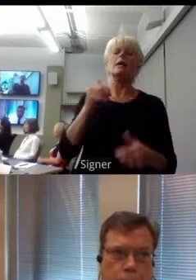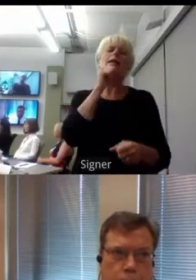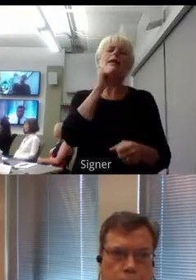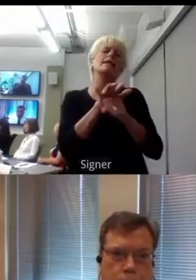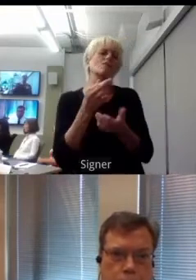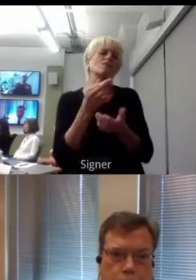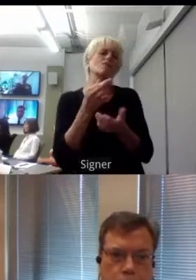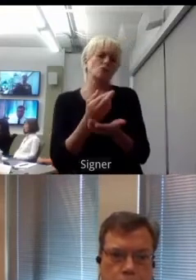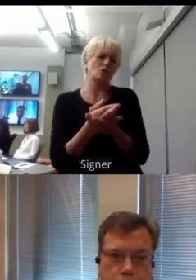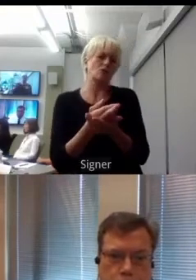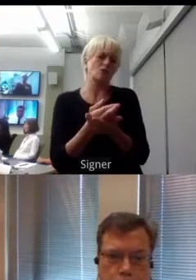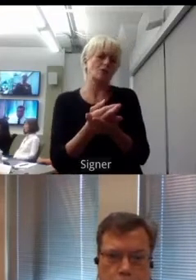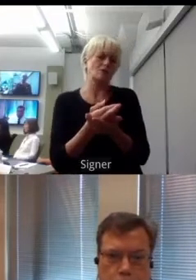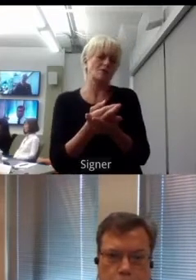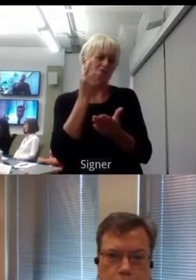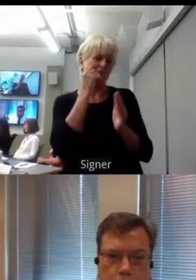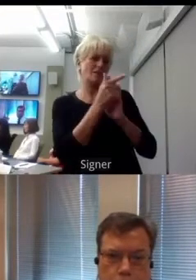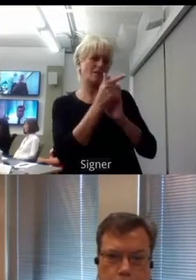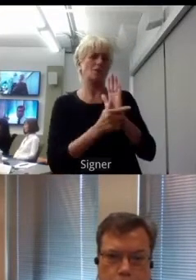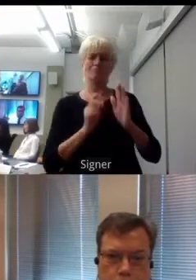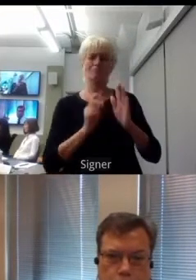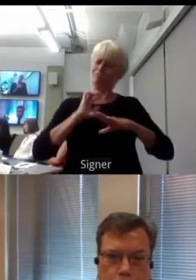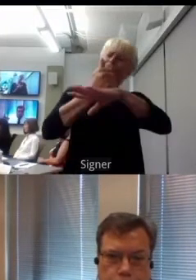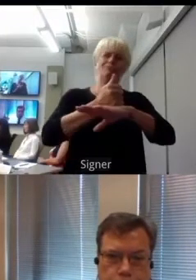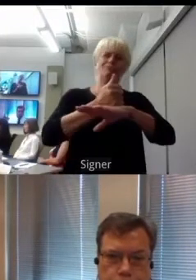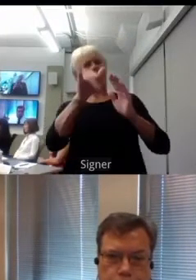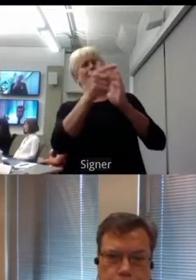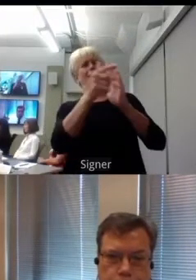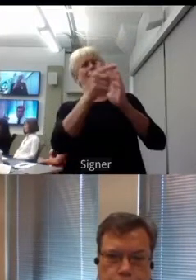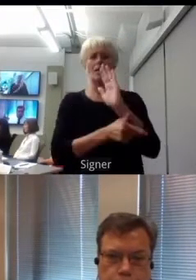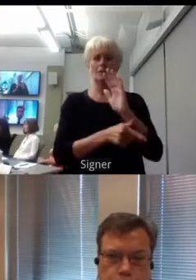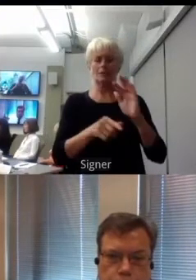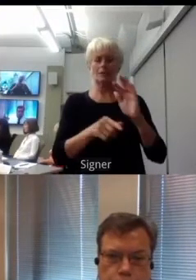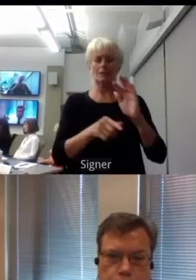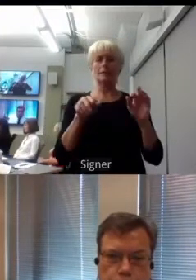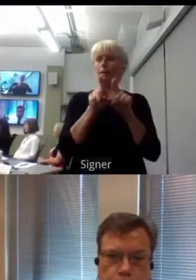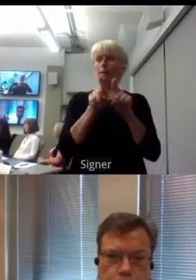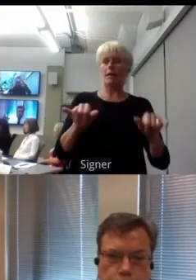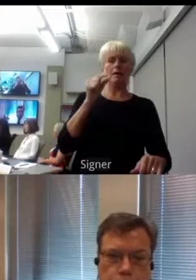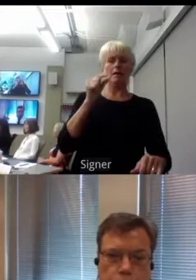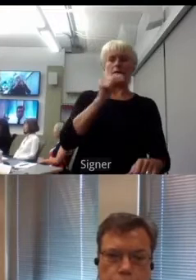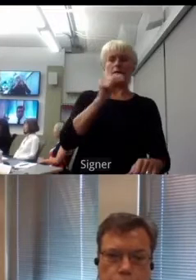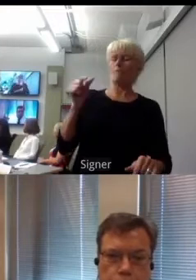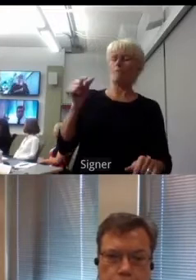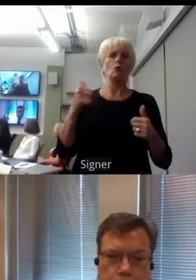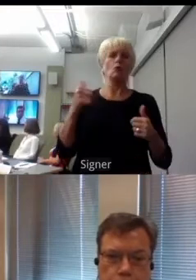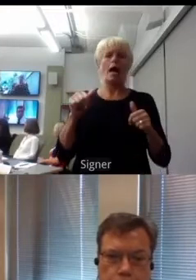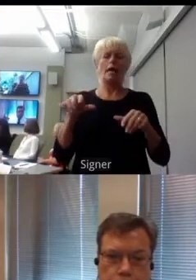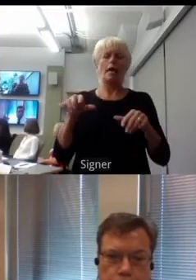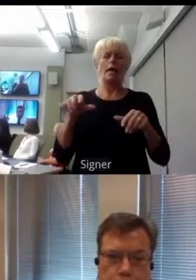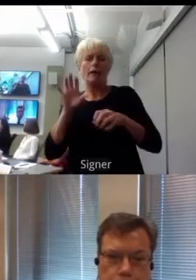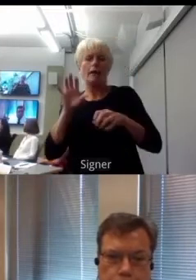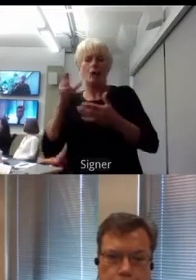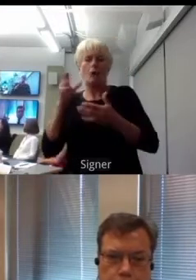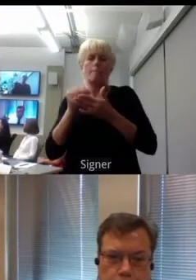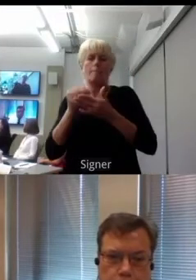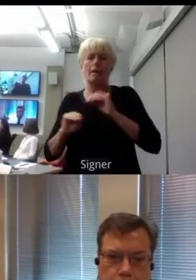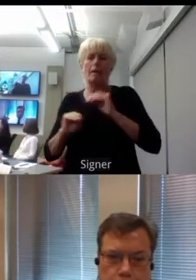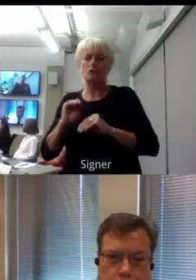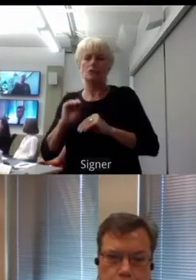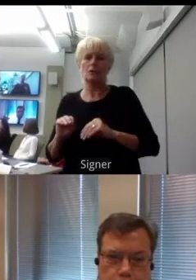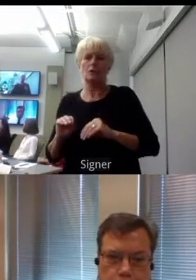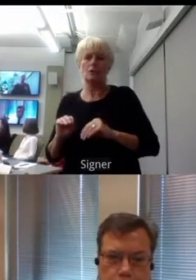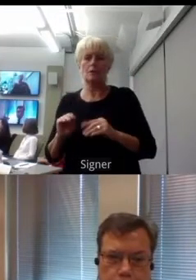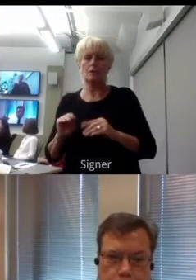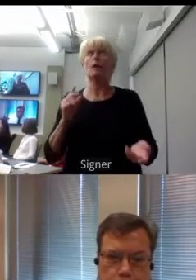legislation at a time when all governments were trying to restrain their budgets. I've never lived through a time when governments aren't trying to restrain their budgets, so I don't know